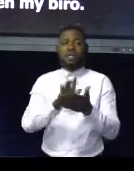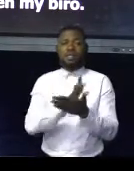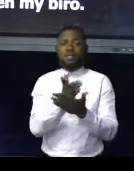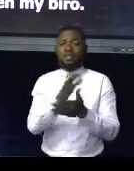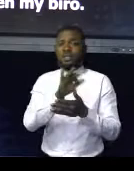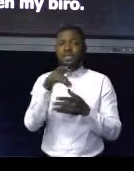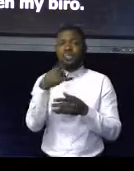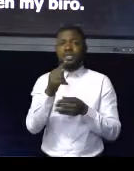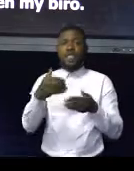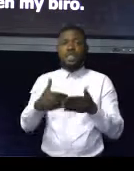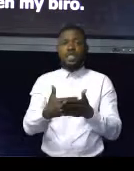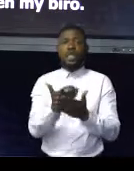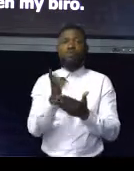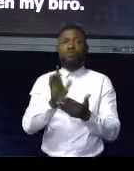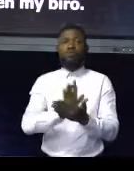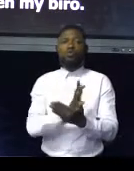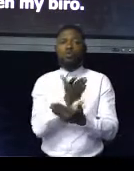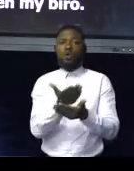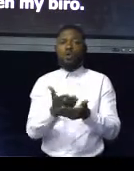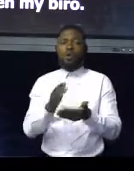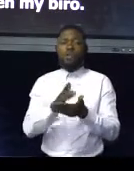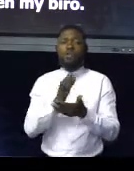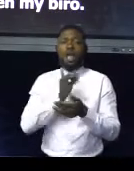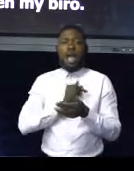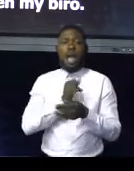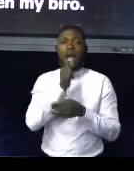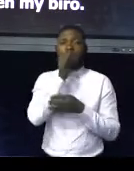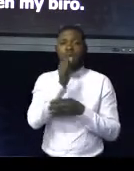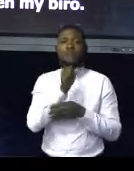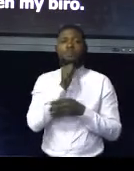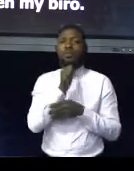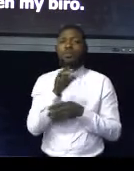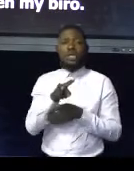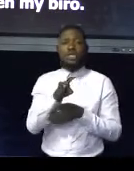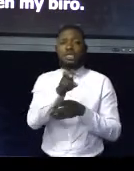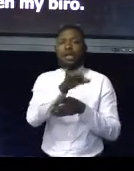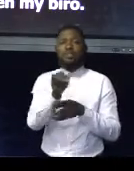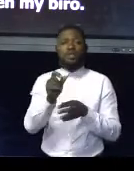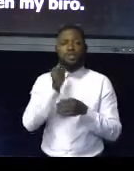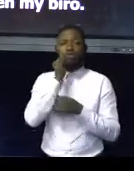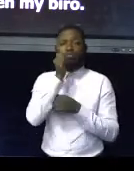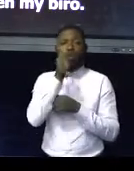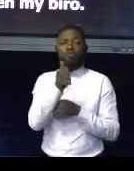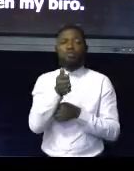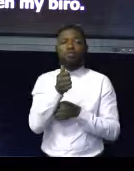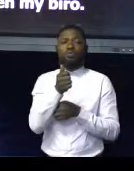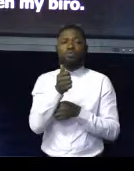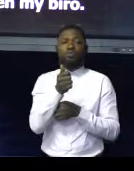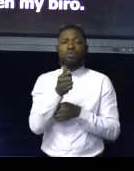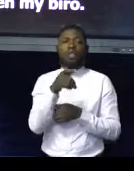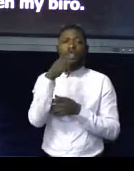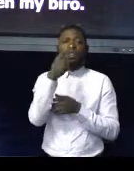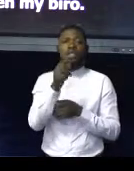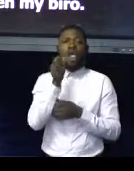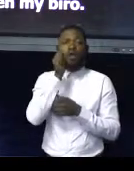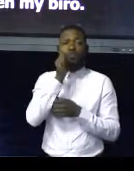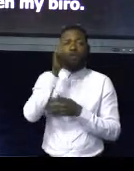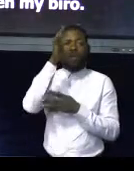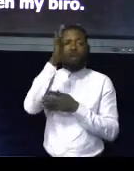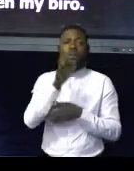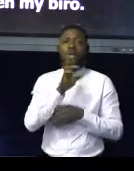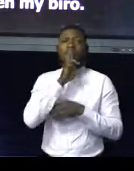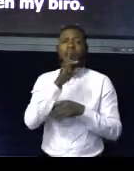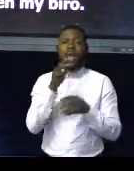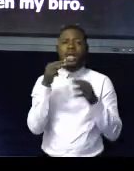Everybody is singing the new song. I am not traveling tomorrow.